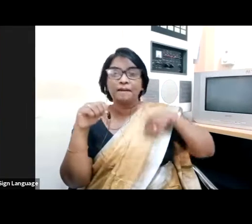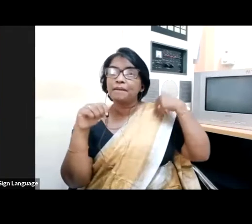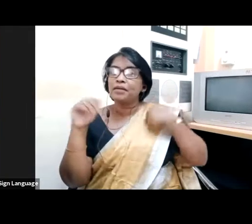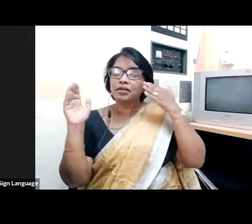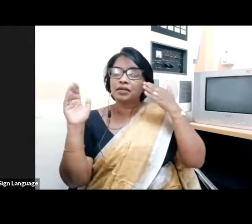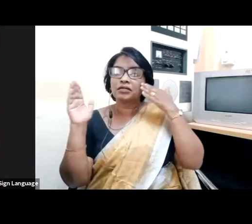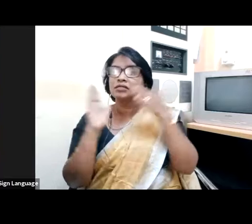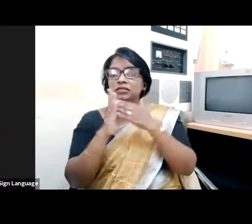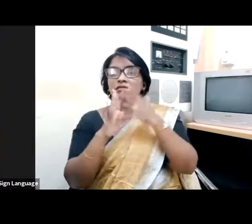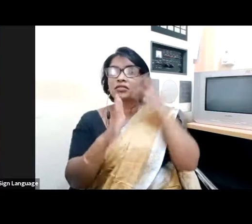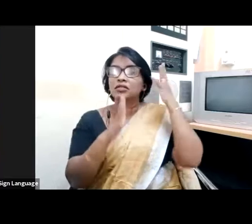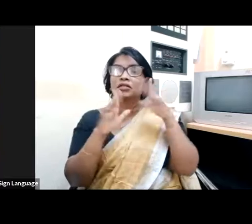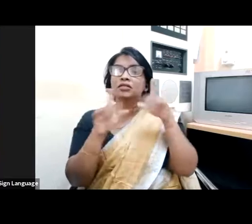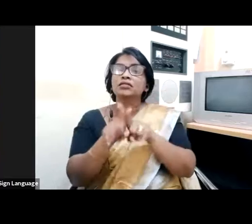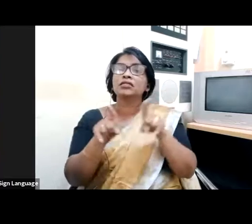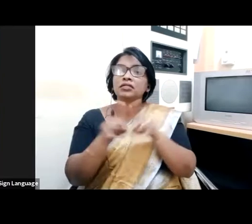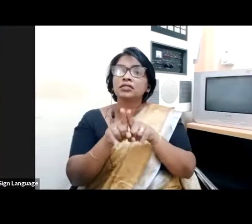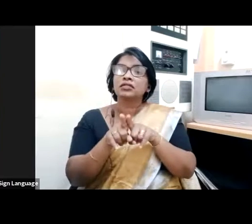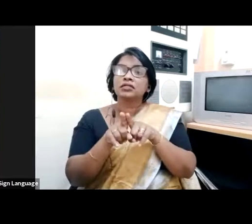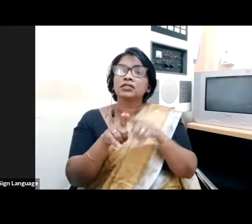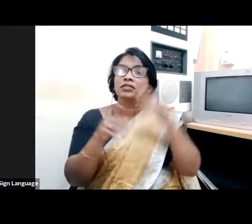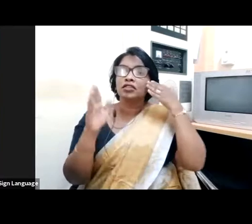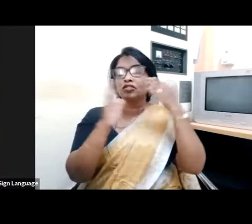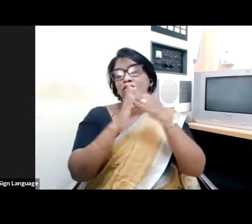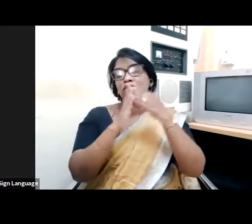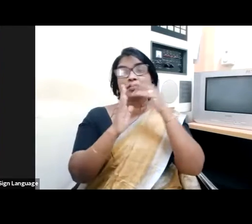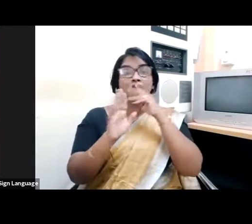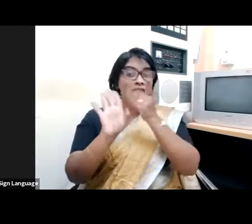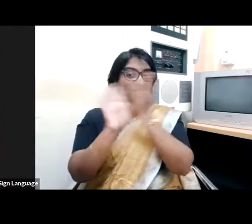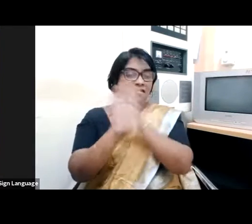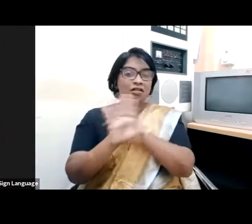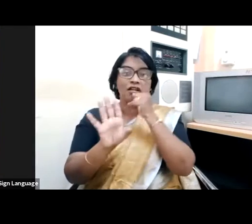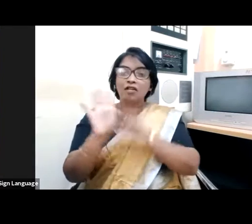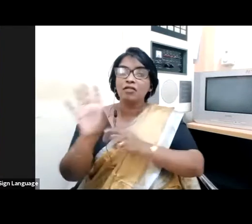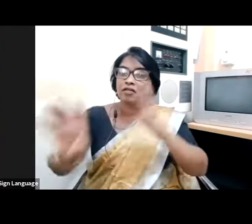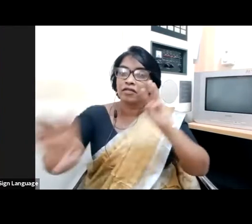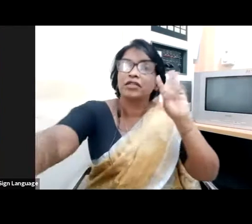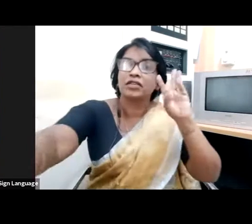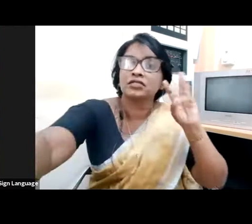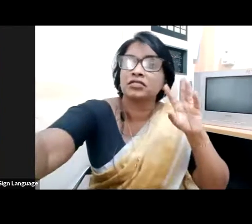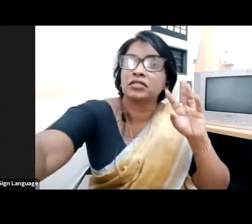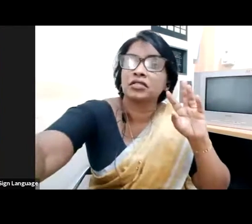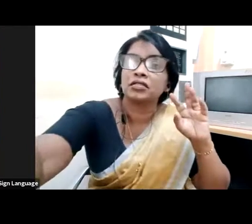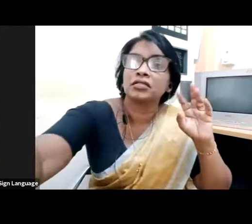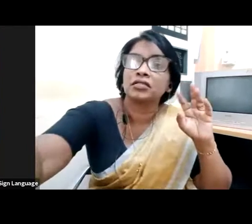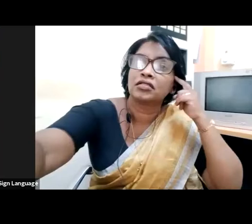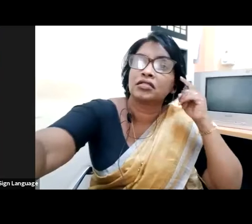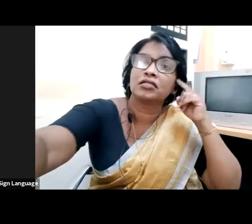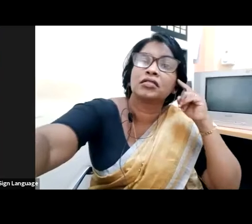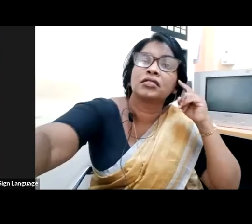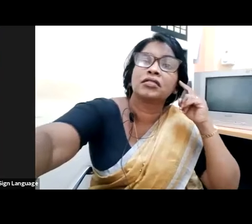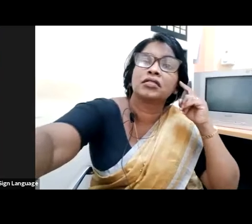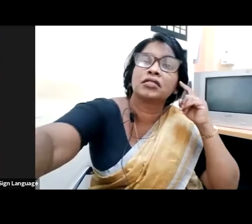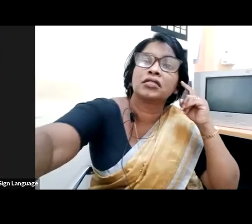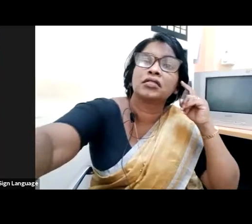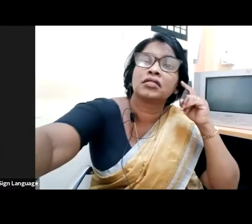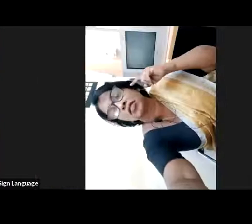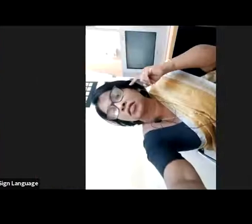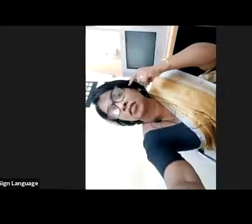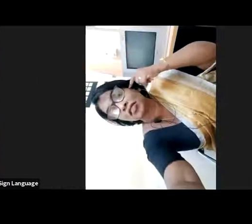world hasn't done the last 35 years, then nothing will get us excited about doing